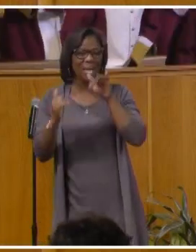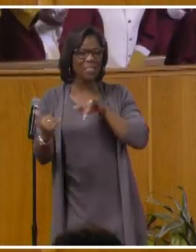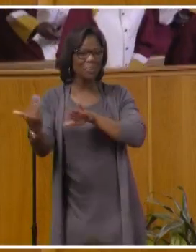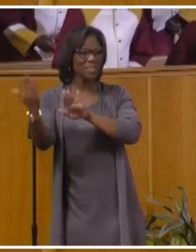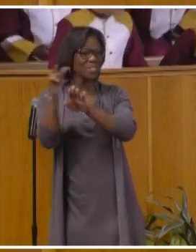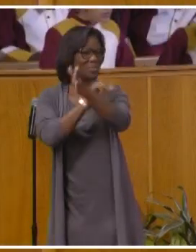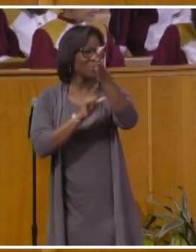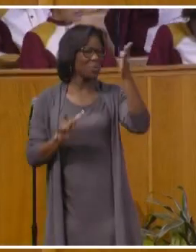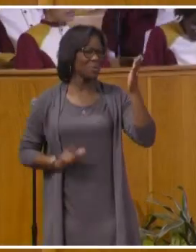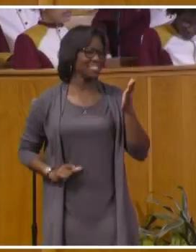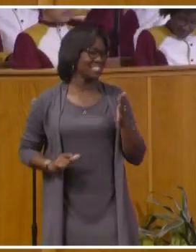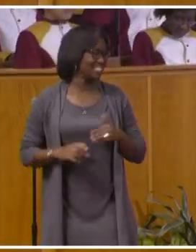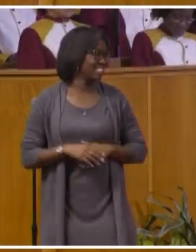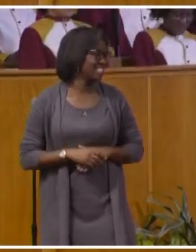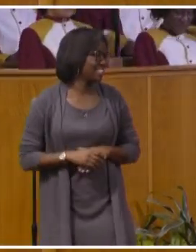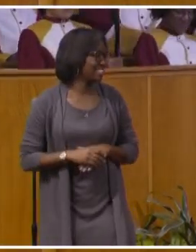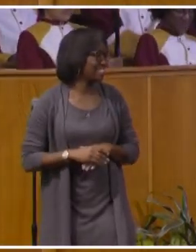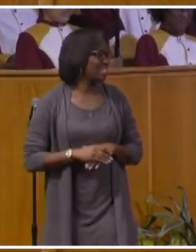Lord.